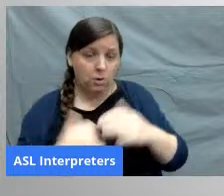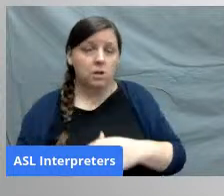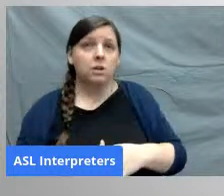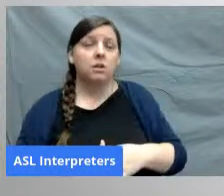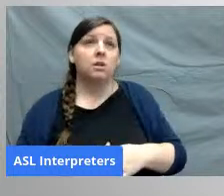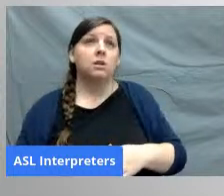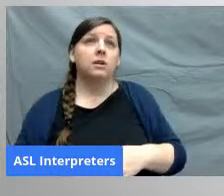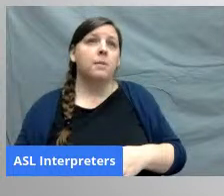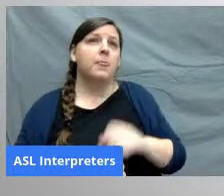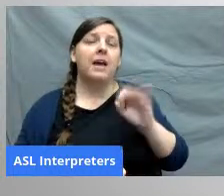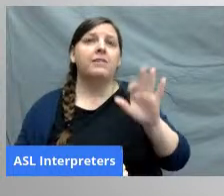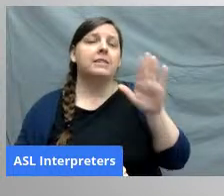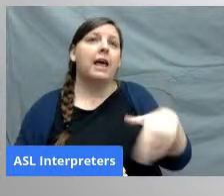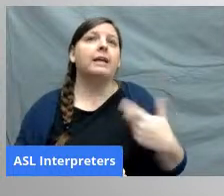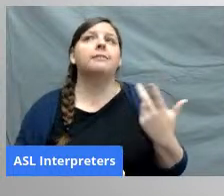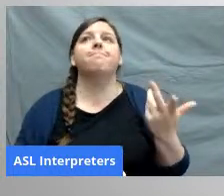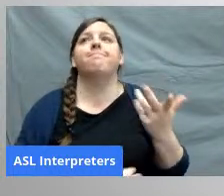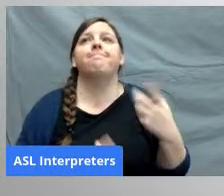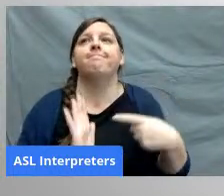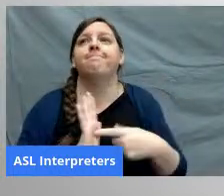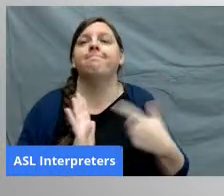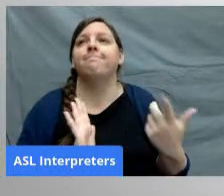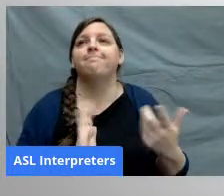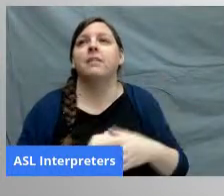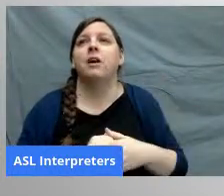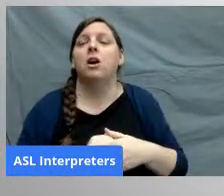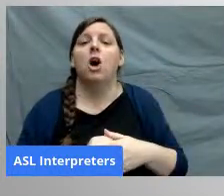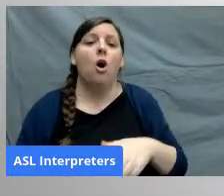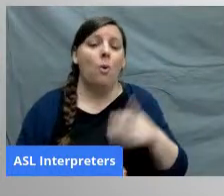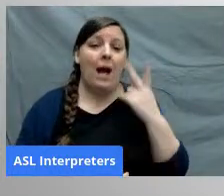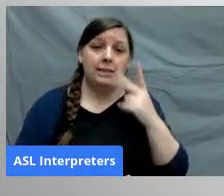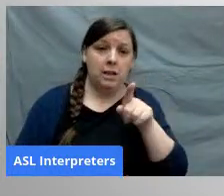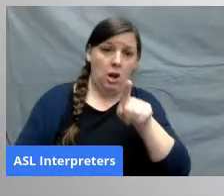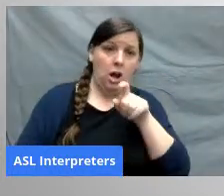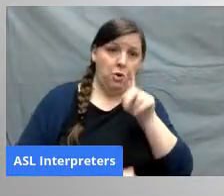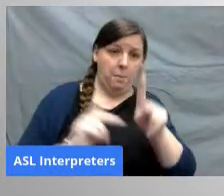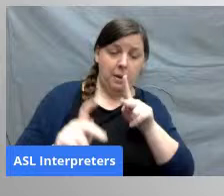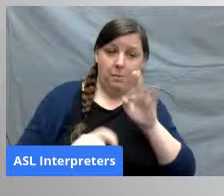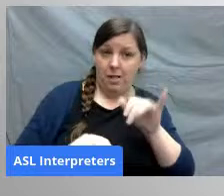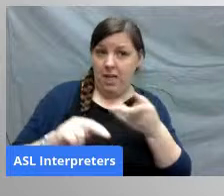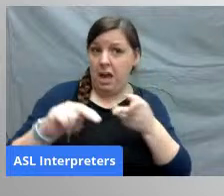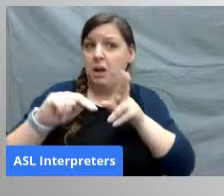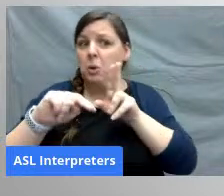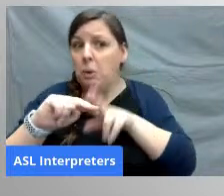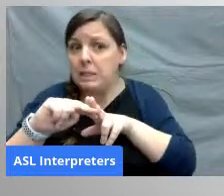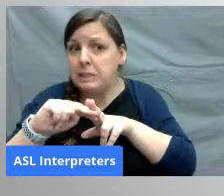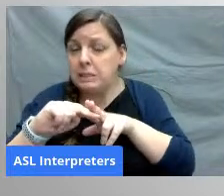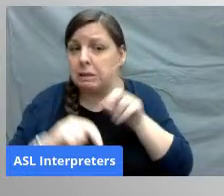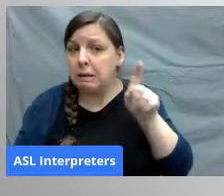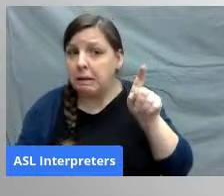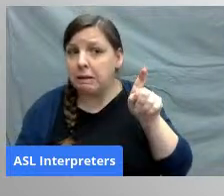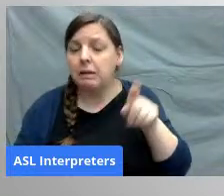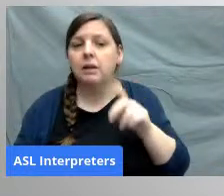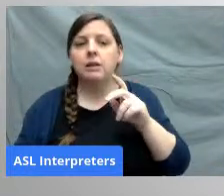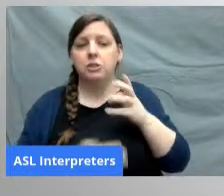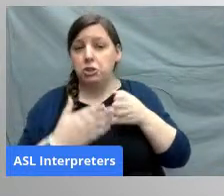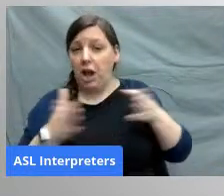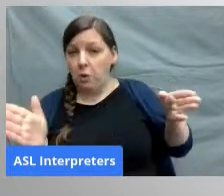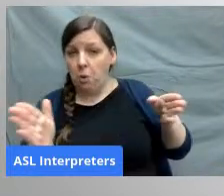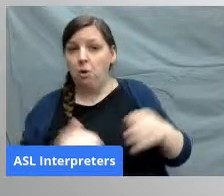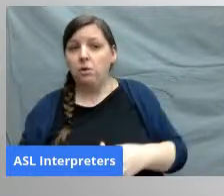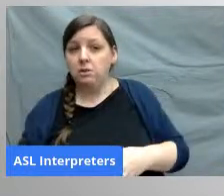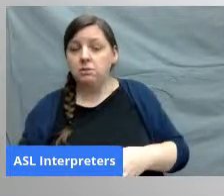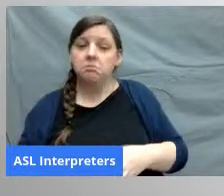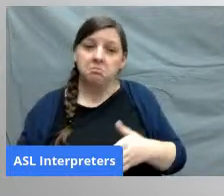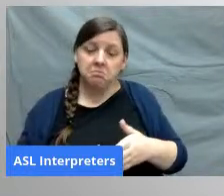like, oh, it's like 100 people on here, or is this increasing, like generally about contracts? But I think it's probably